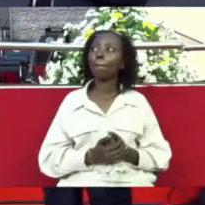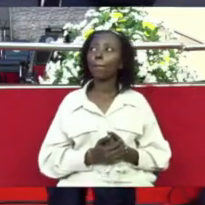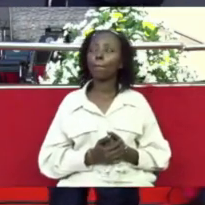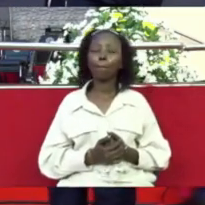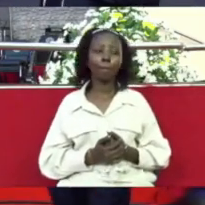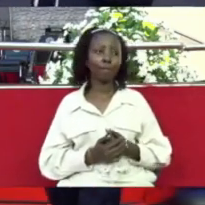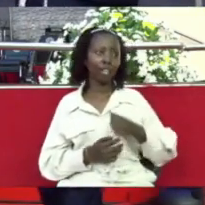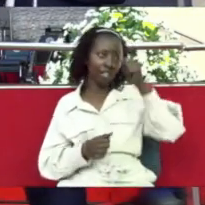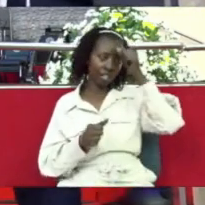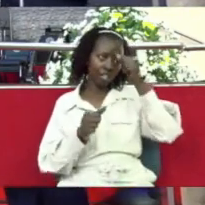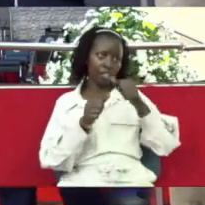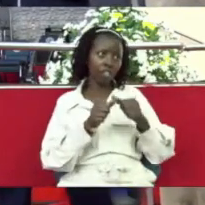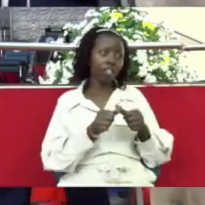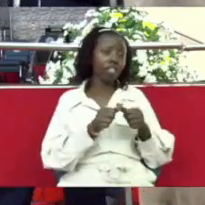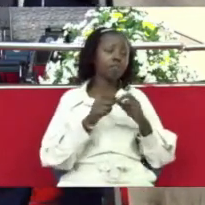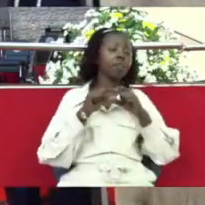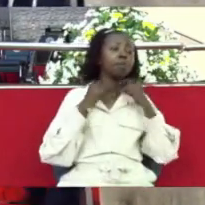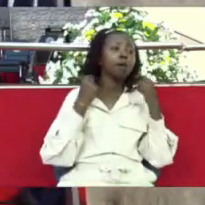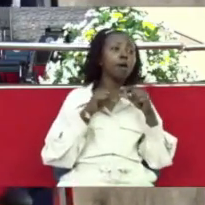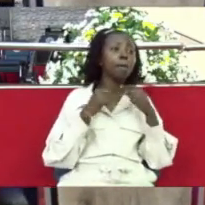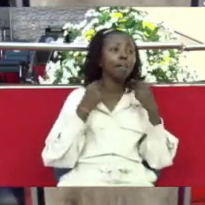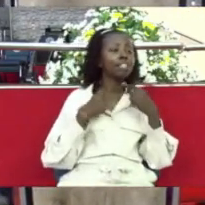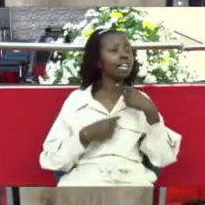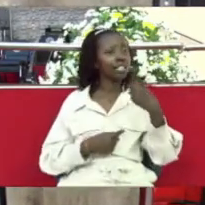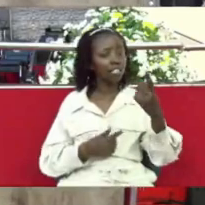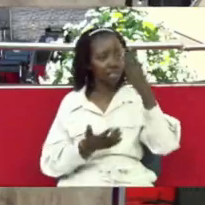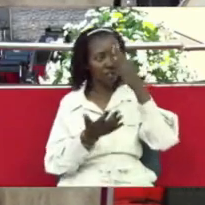Remember, the pastor is telling the truth.